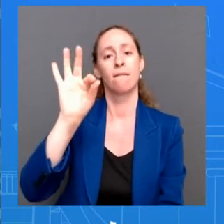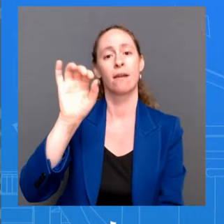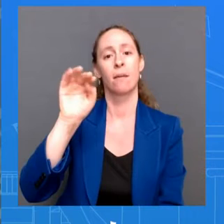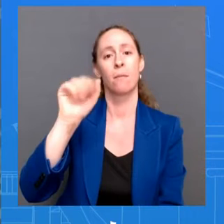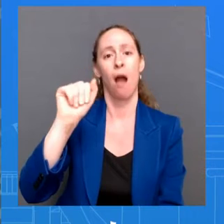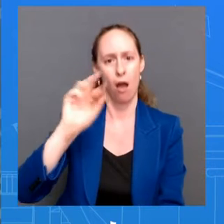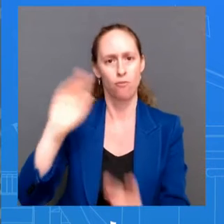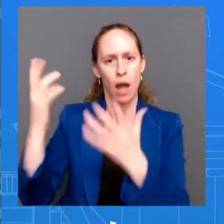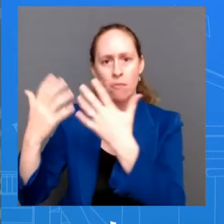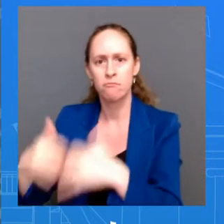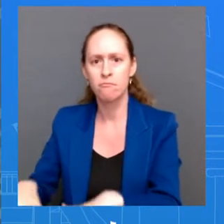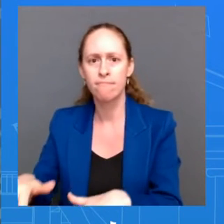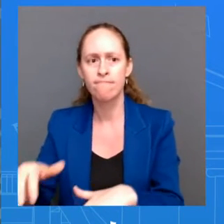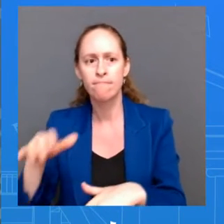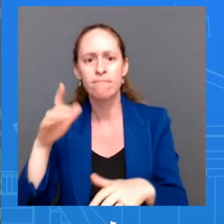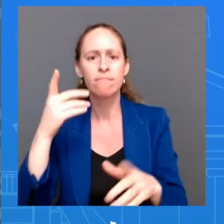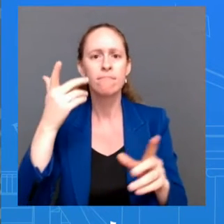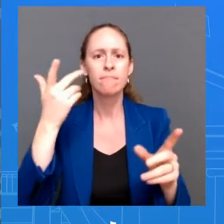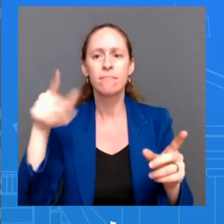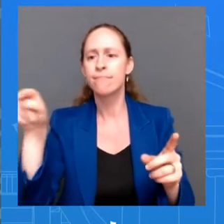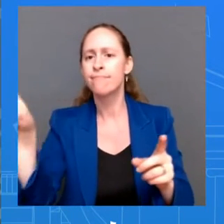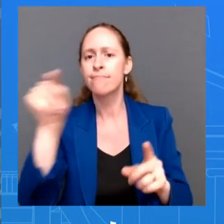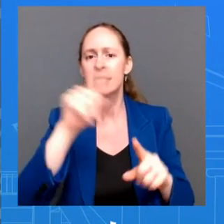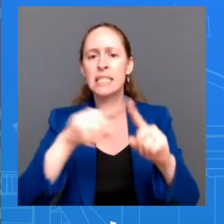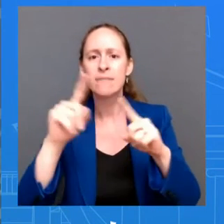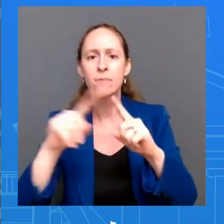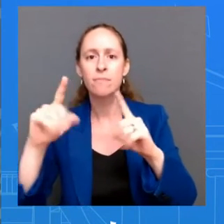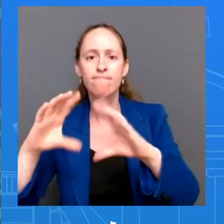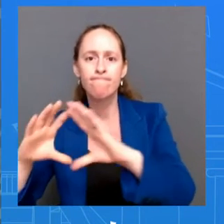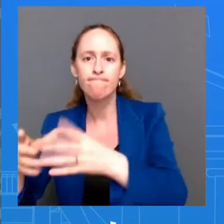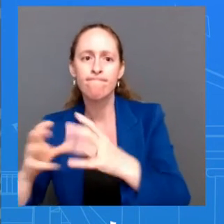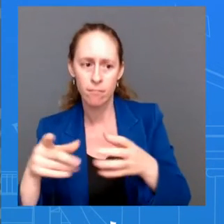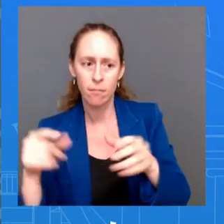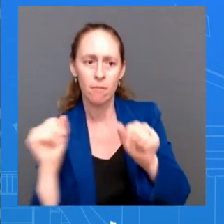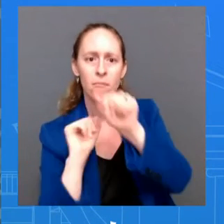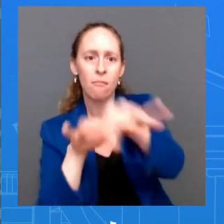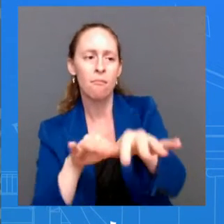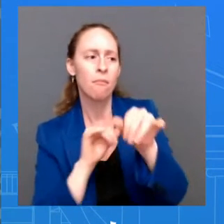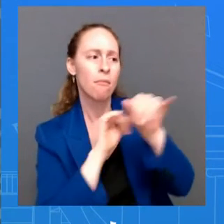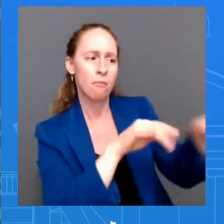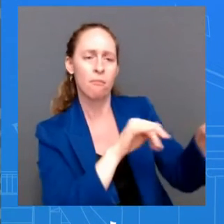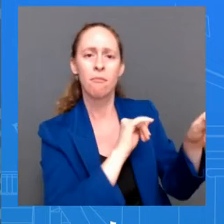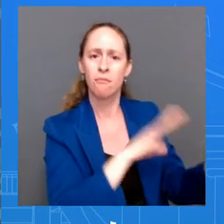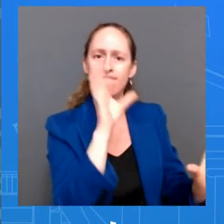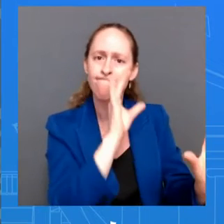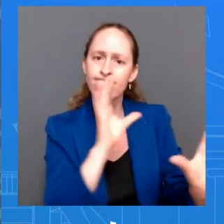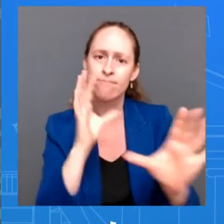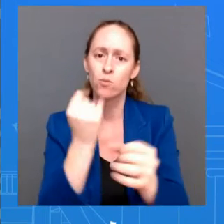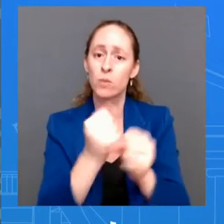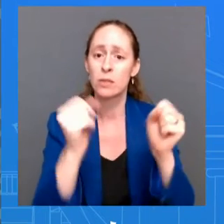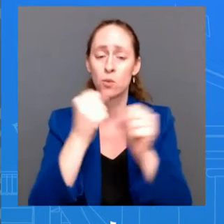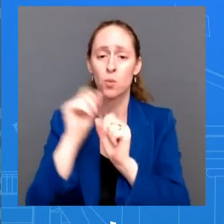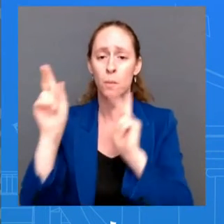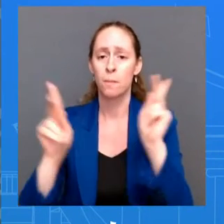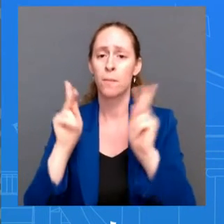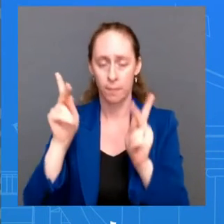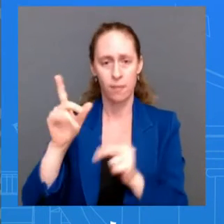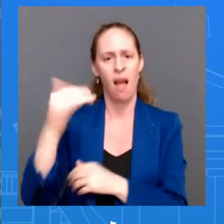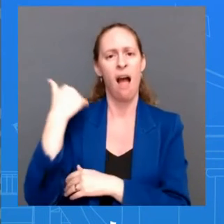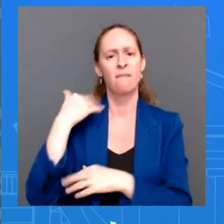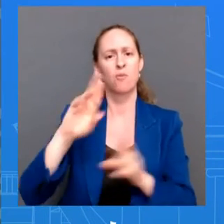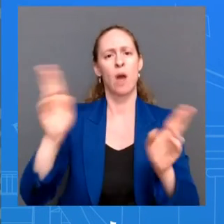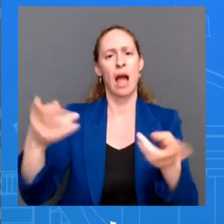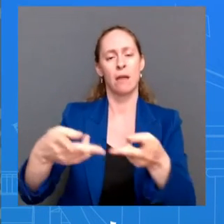the State Emergency Operations Center. We will continue to monitor the situation closely as damage